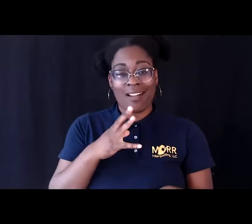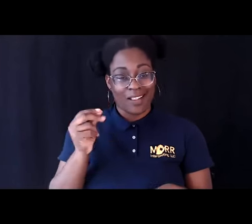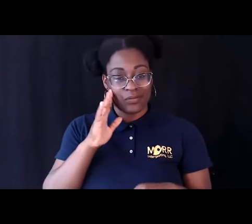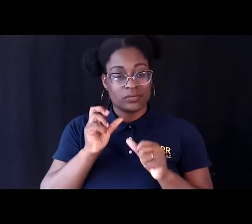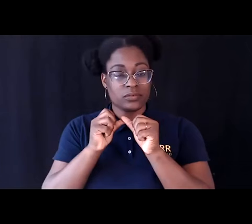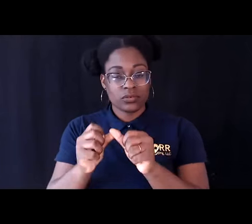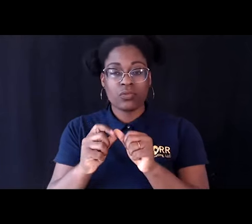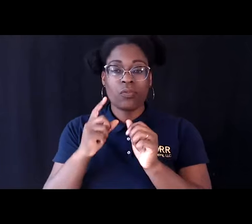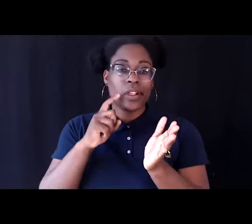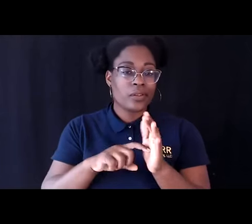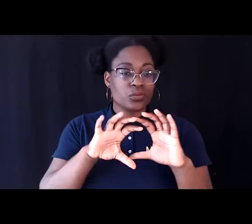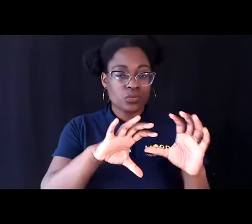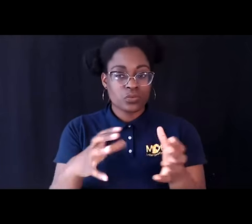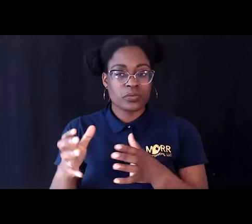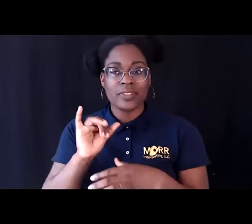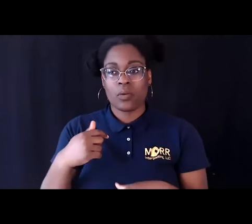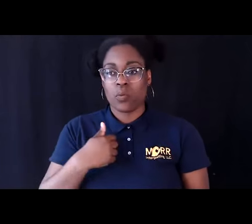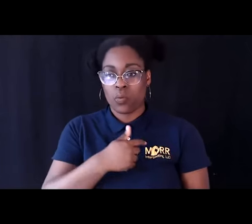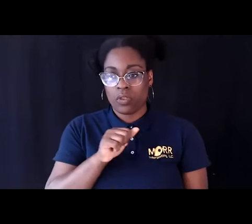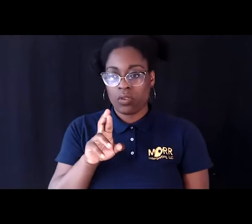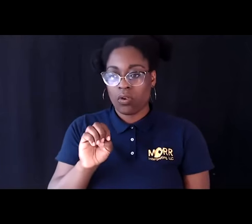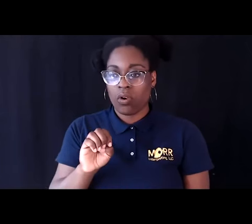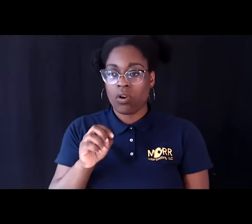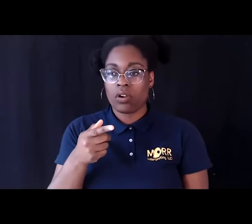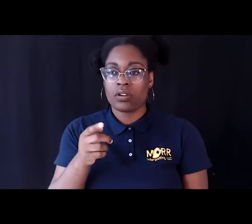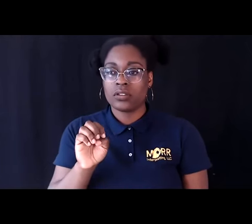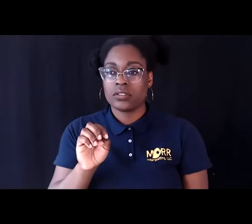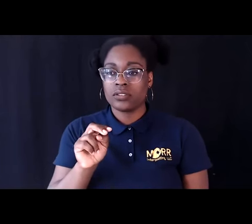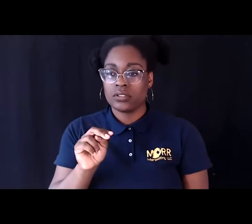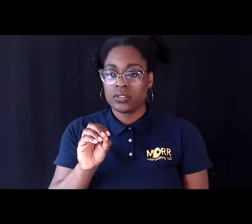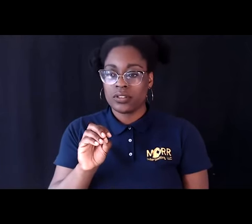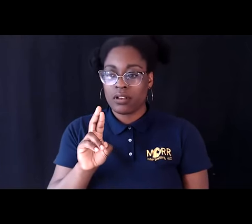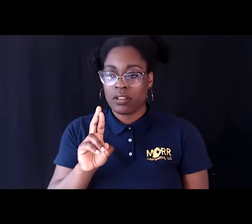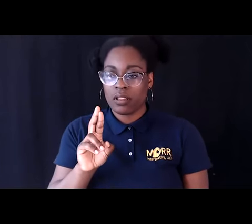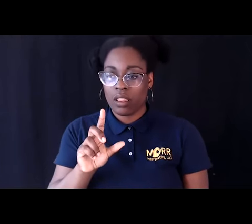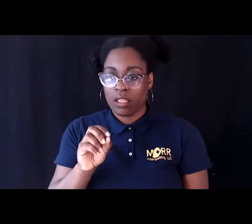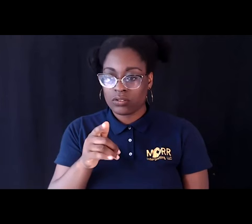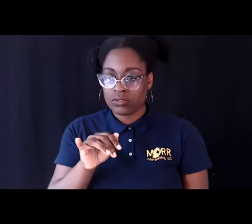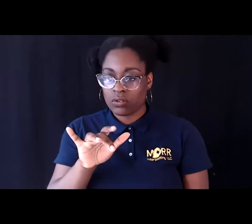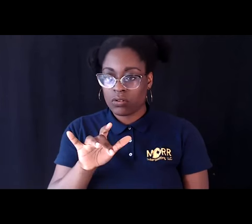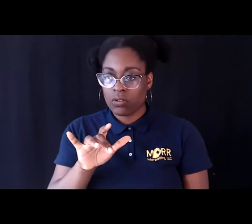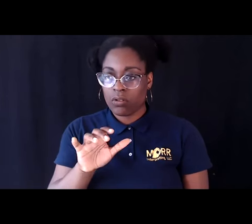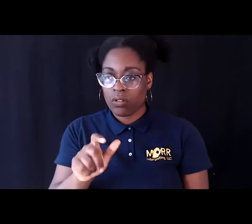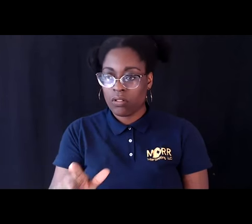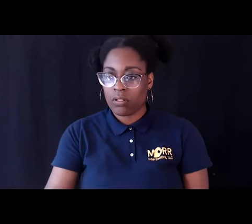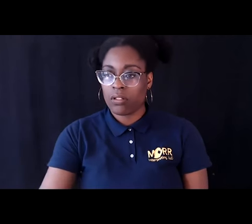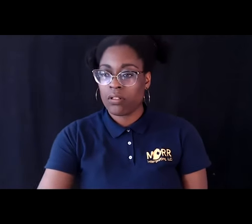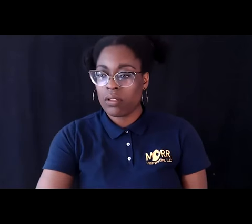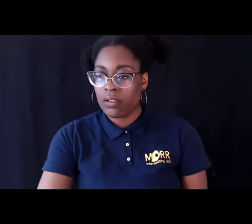know we are genealogically tied to? This is an extension of the earlier question. Thank you. And so in that context, I would